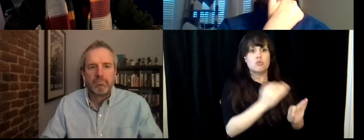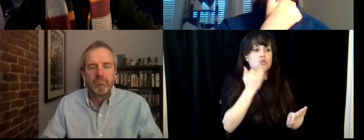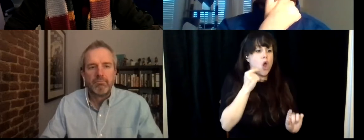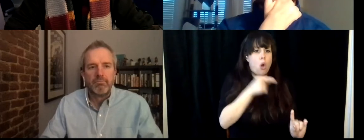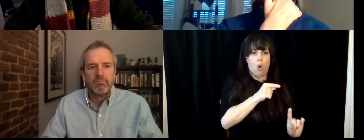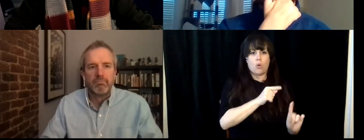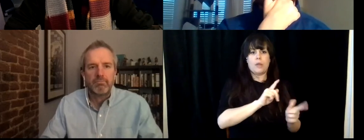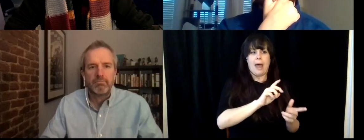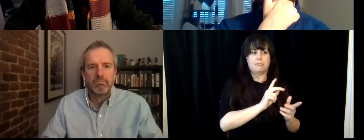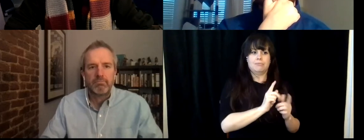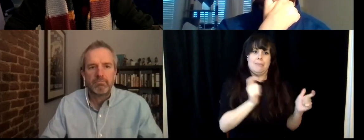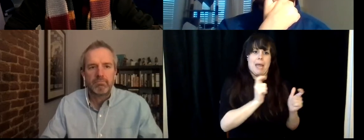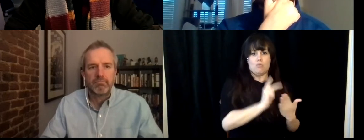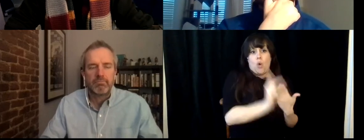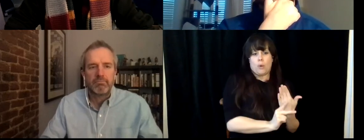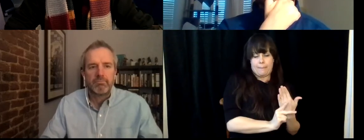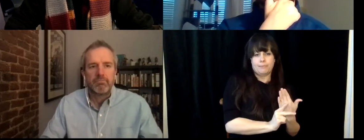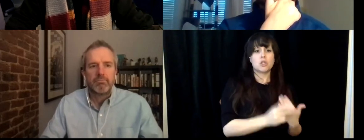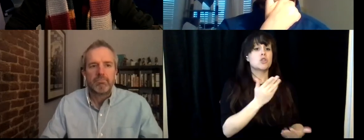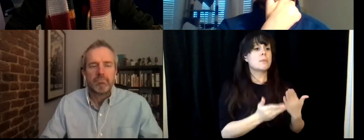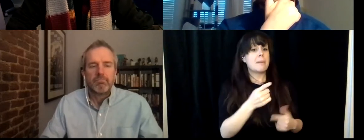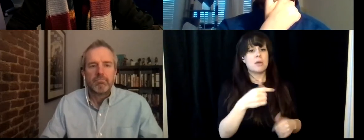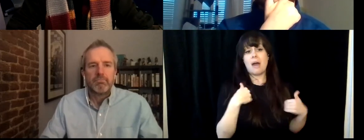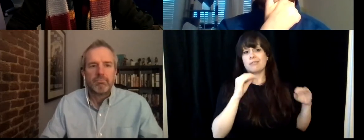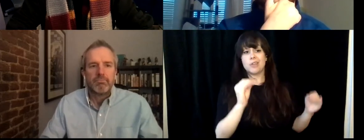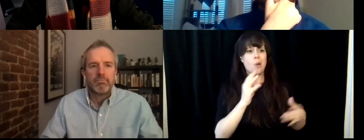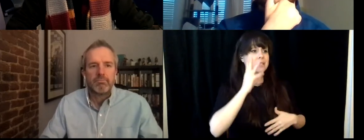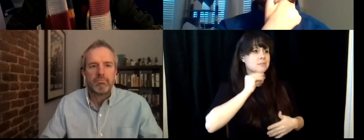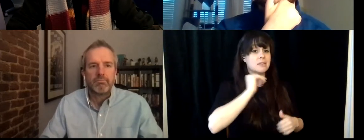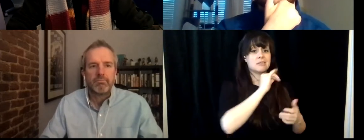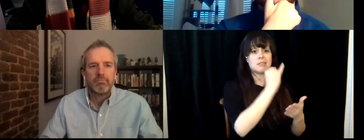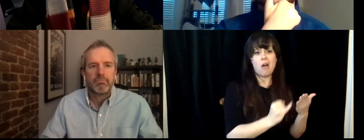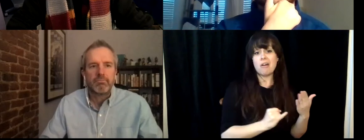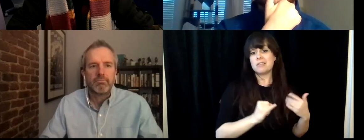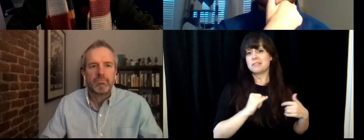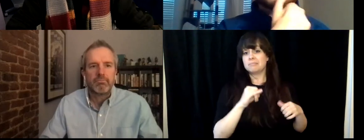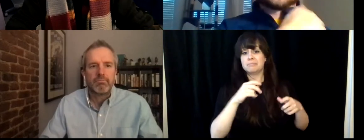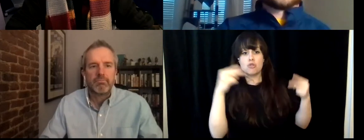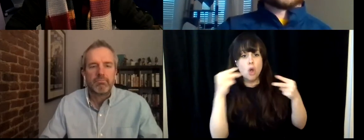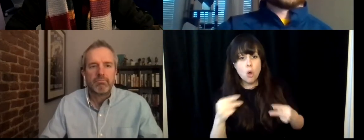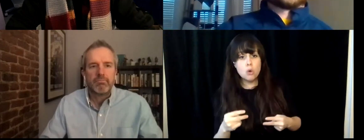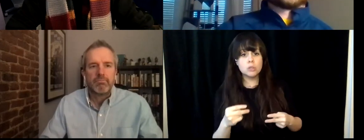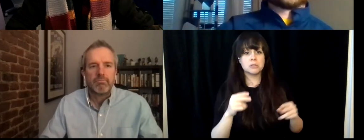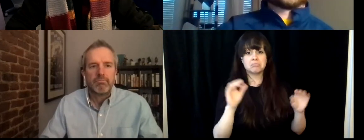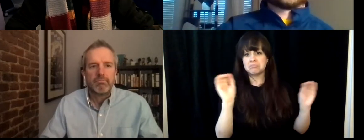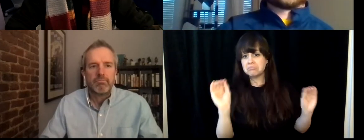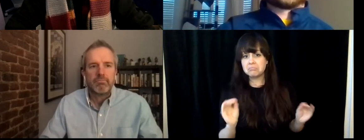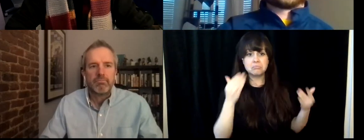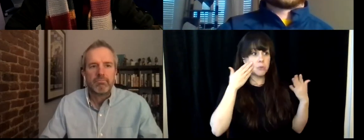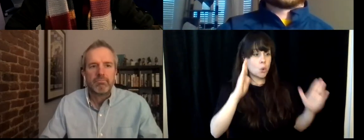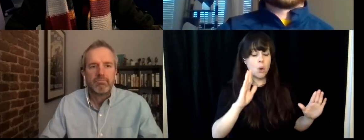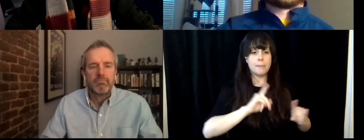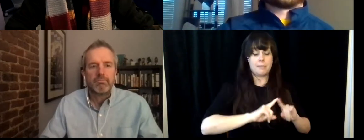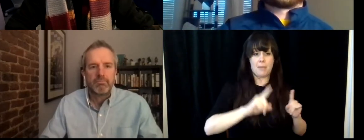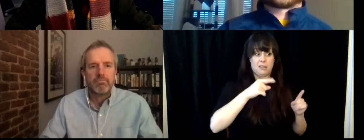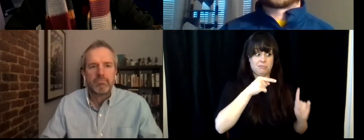in coding, no experience in art. It will give you all the art. It will give you all the examples, and you can make some games.